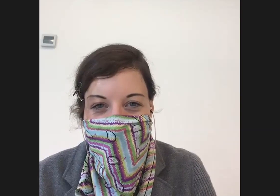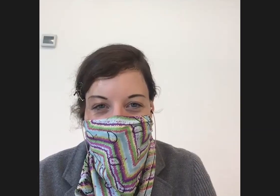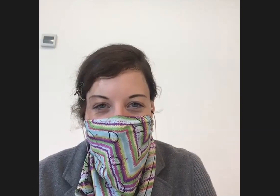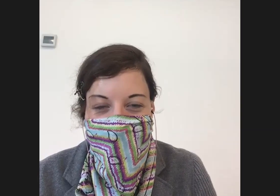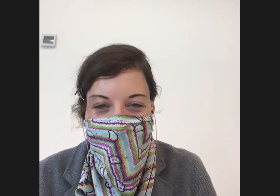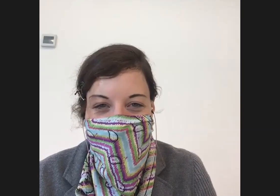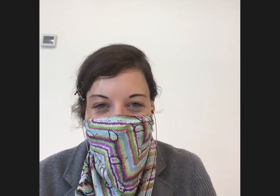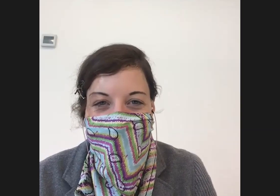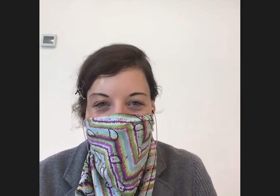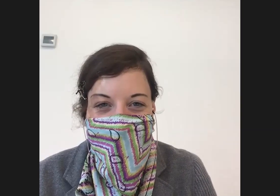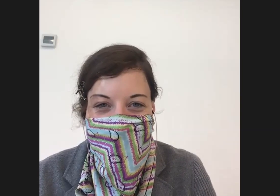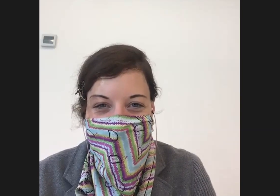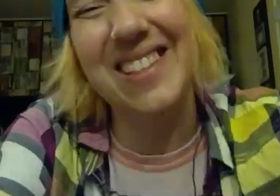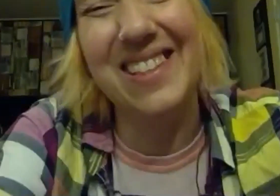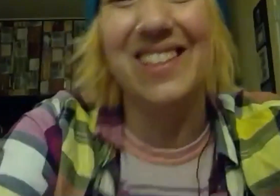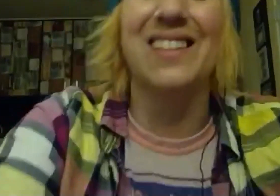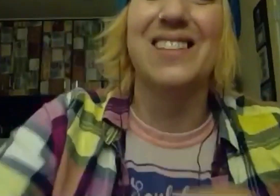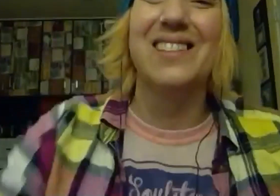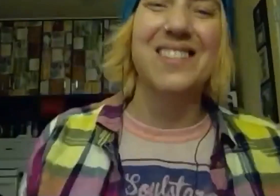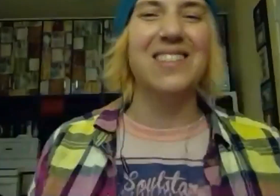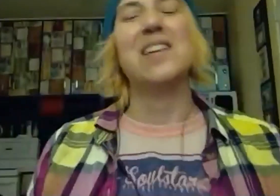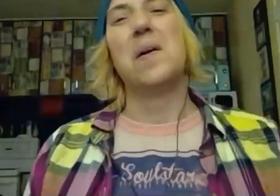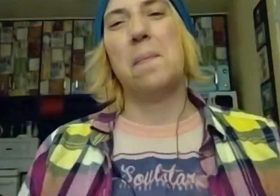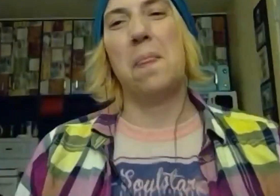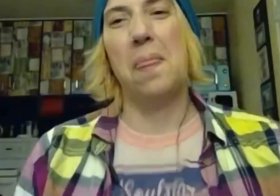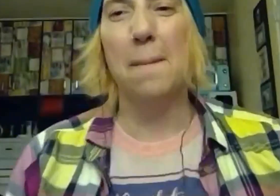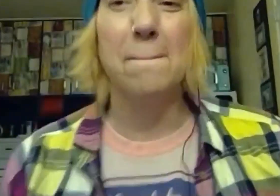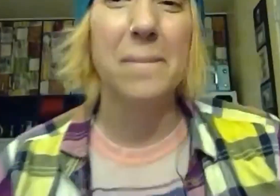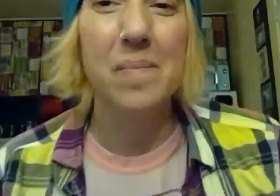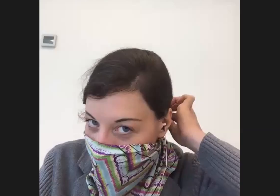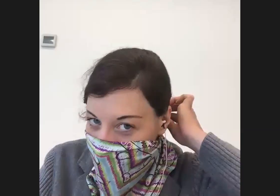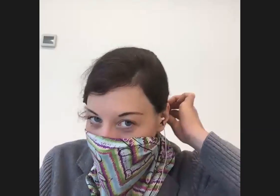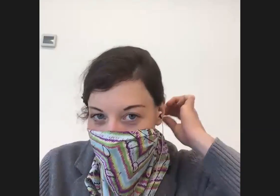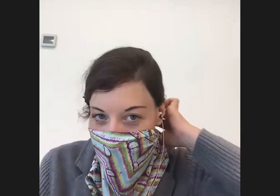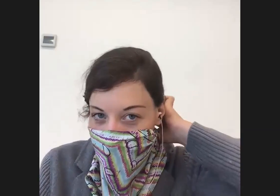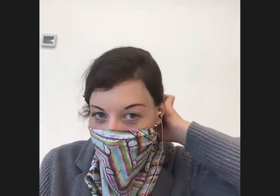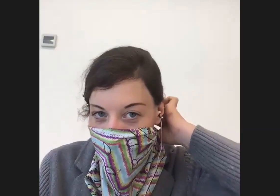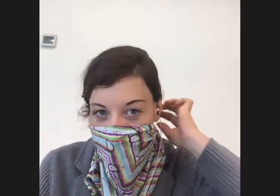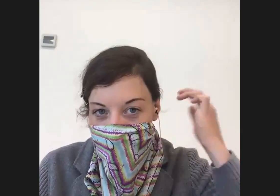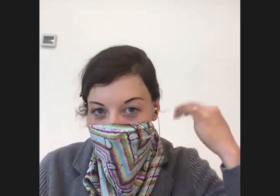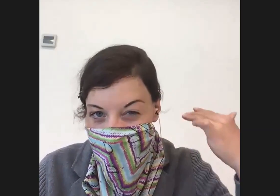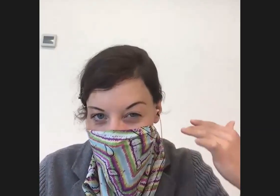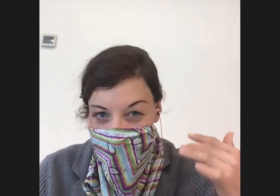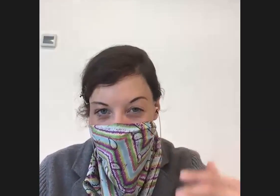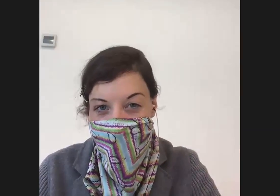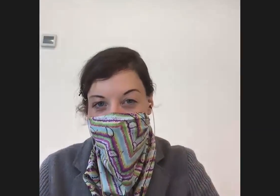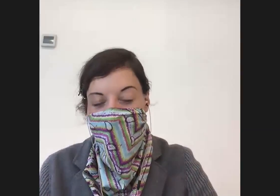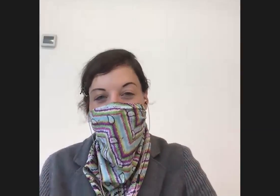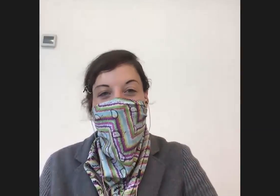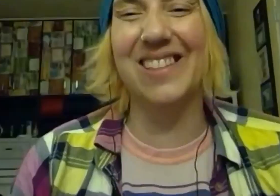it. Sounds better. Yeah, I made it. I made my own tie. my Oh, own there you bow, go. all by